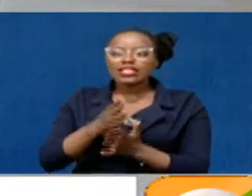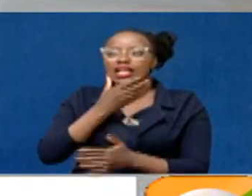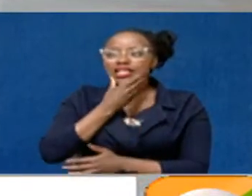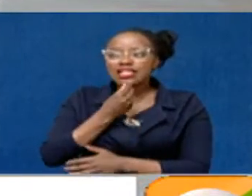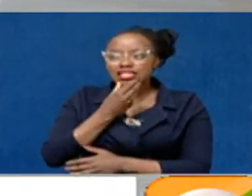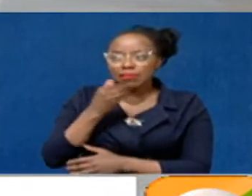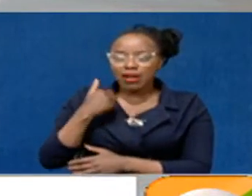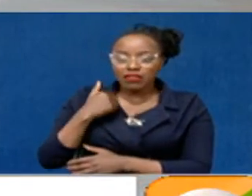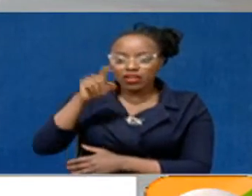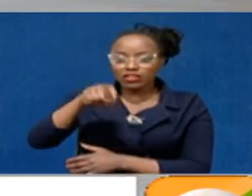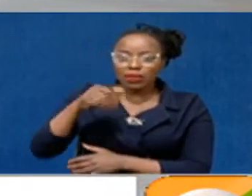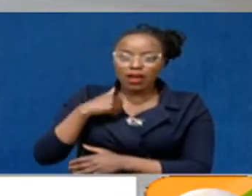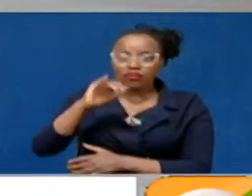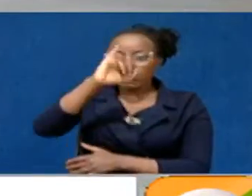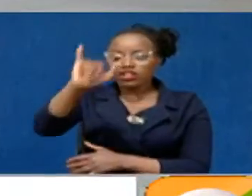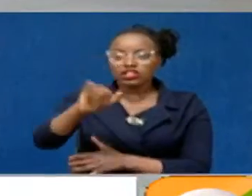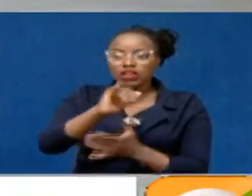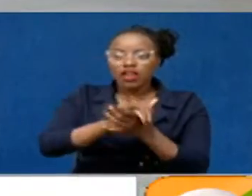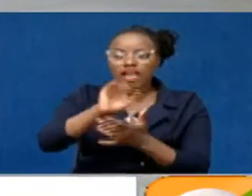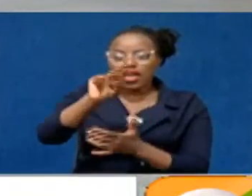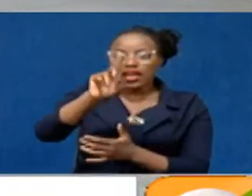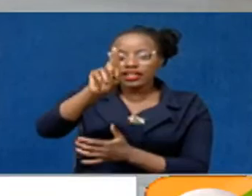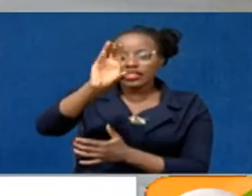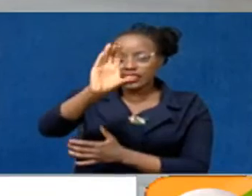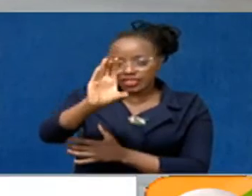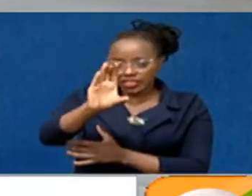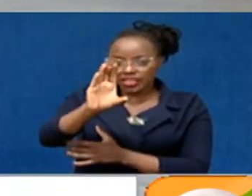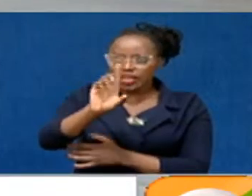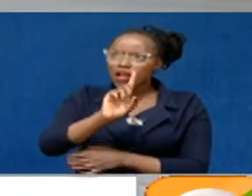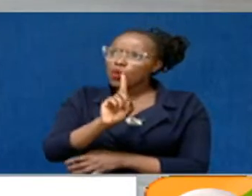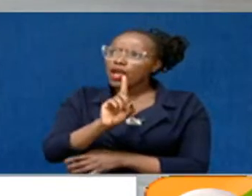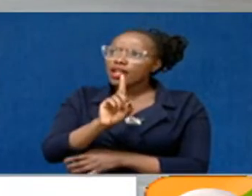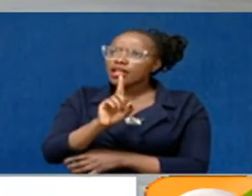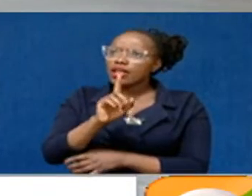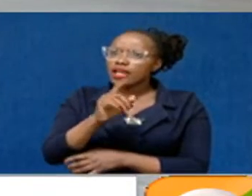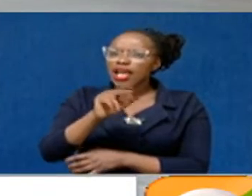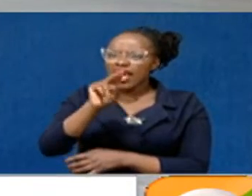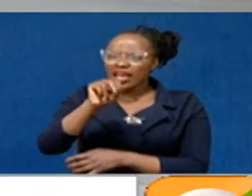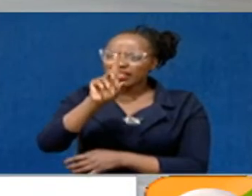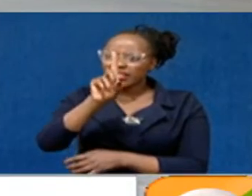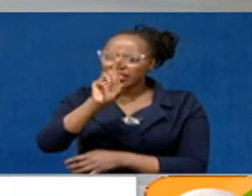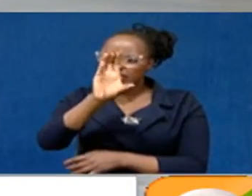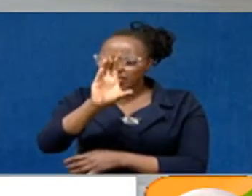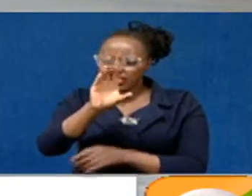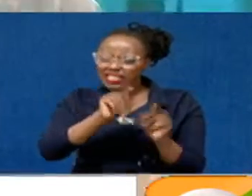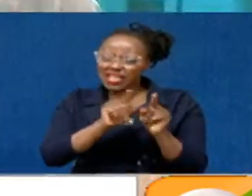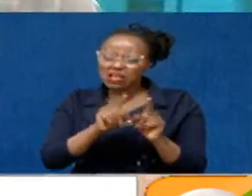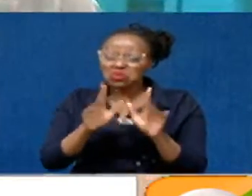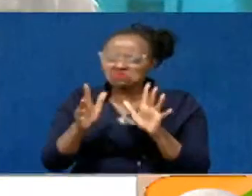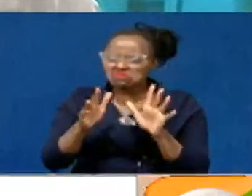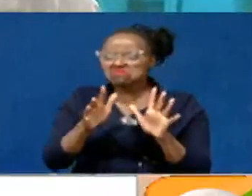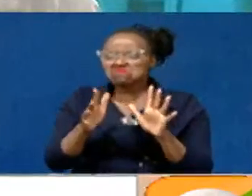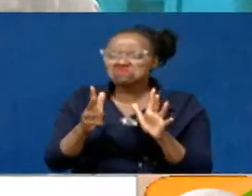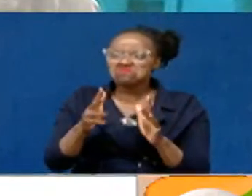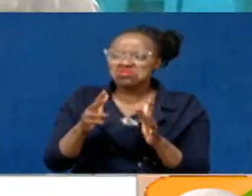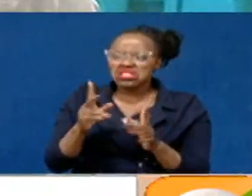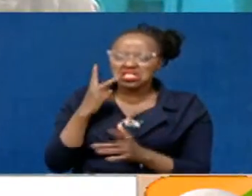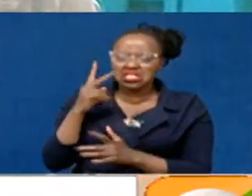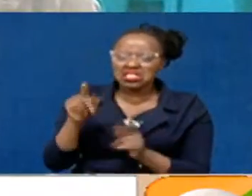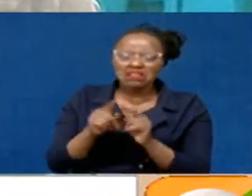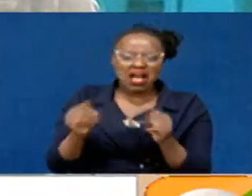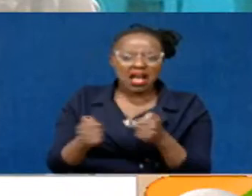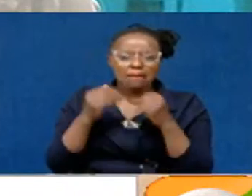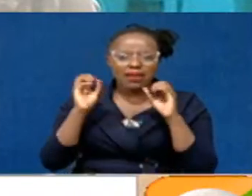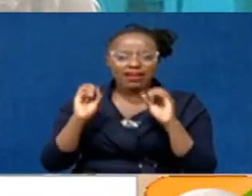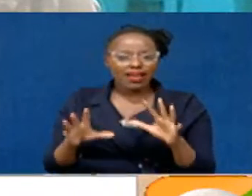gentlemen, there was supposed to be a Jubilee NDC. Yeah. Yes, NDC. Mm-hmm. And somehow it